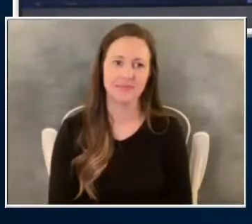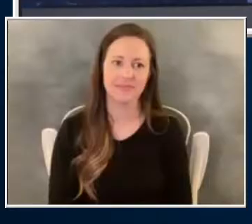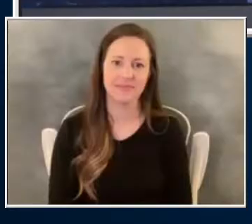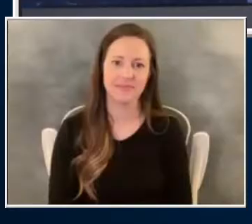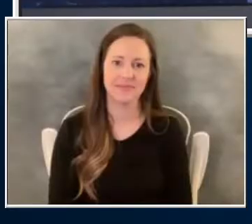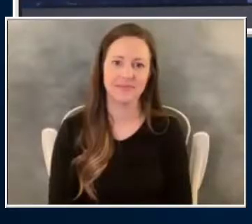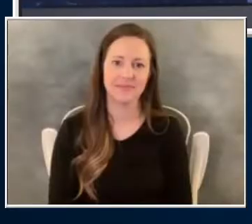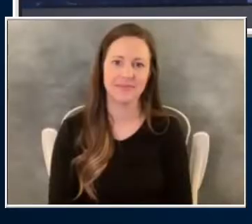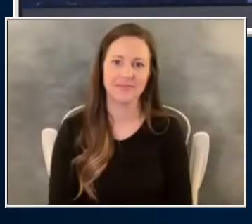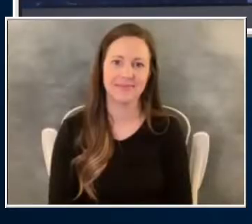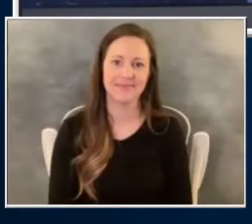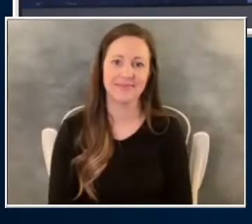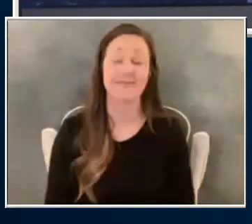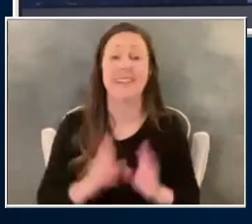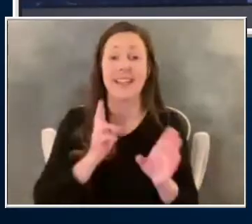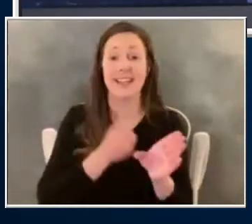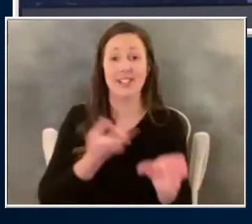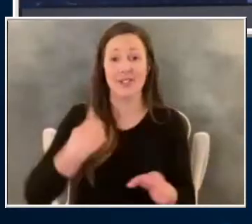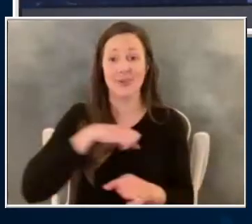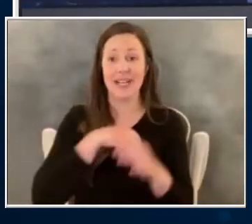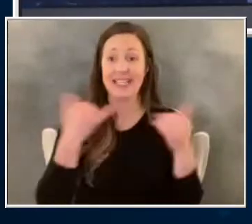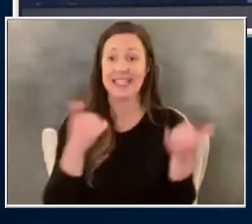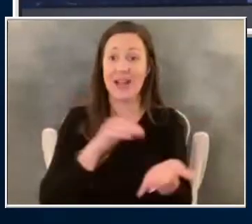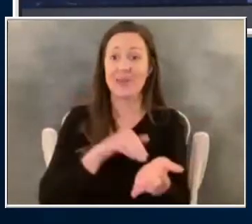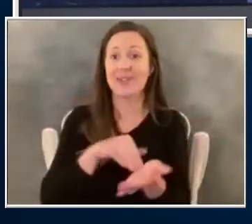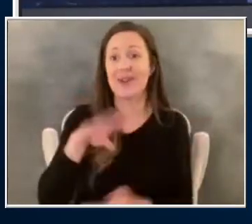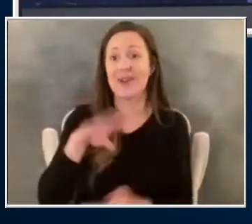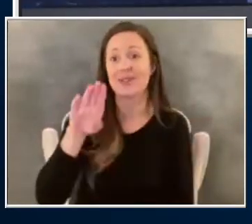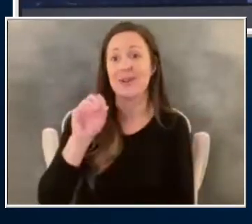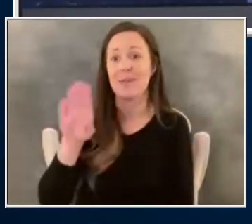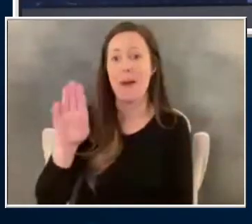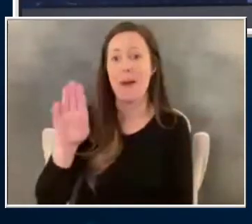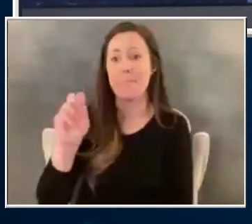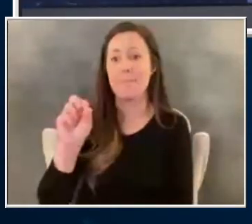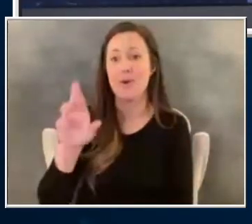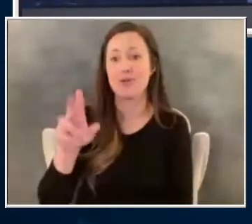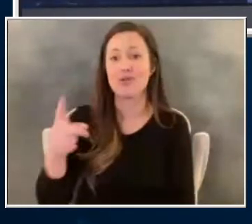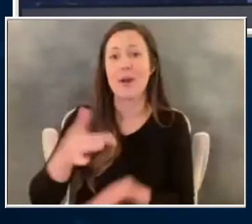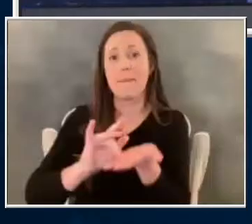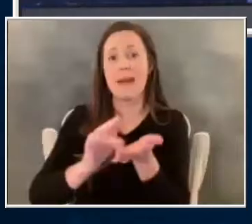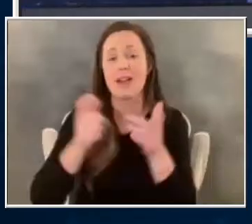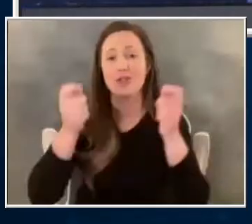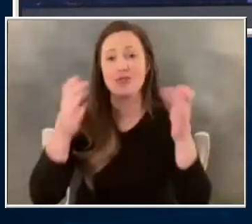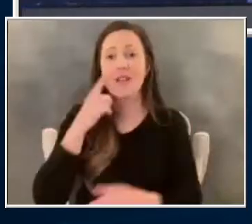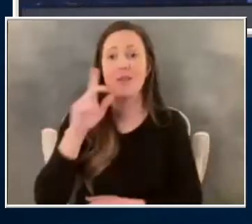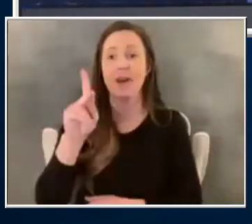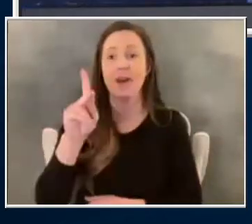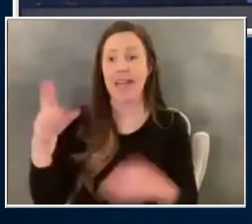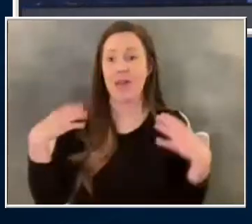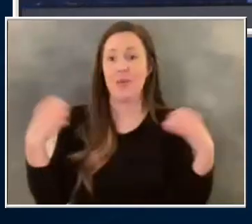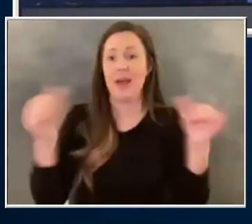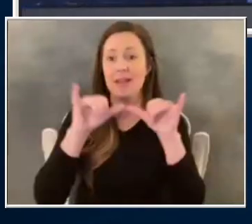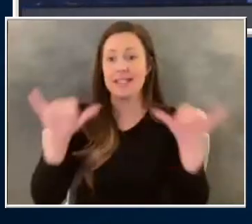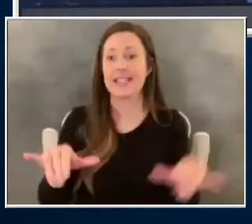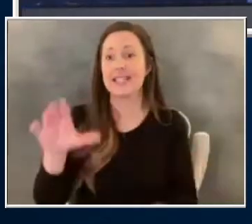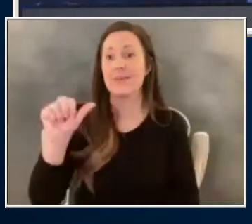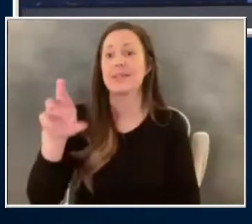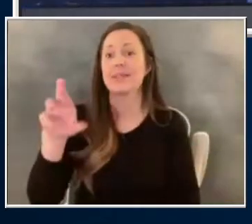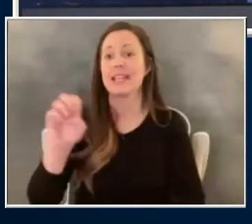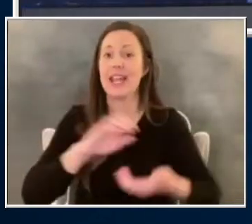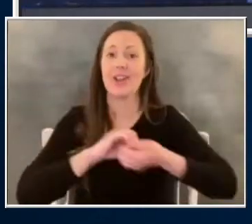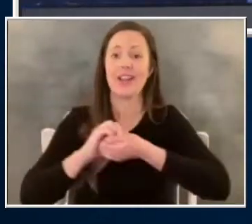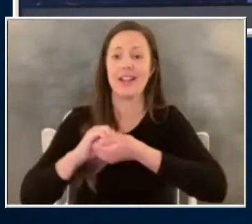And joining us now are Dr. Bob Mosier, Medical Director for the University of Kansas Health System's Care Collaborative. He is joining